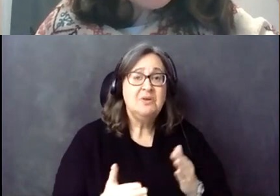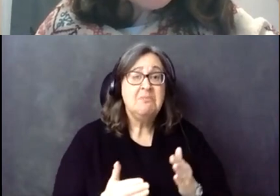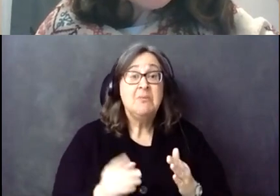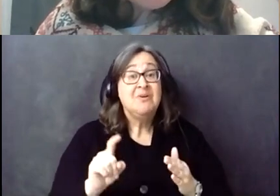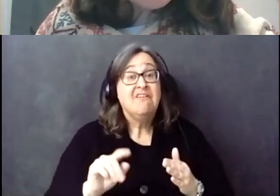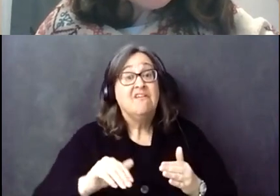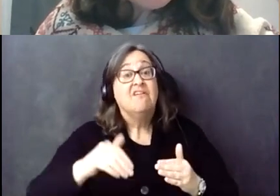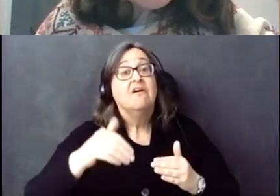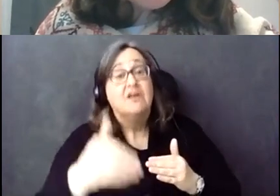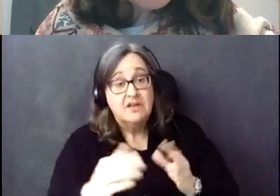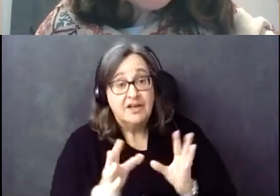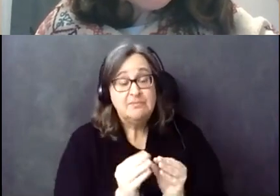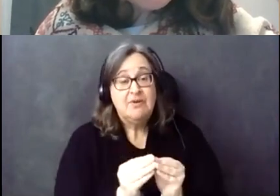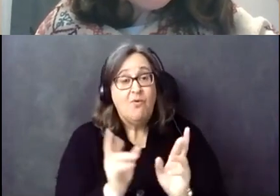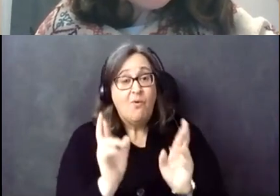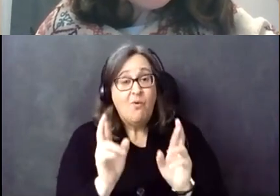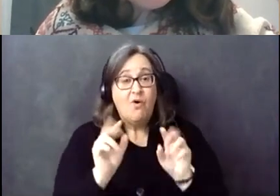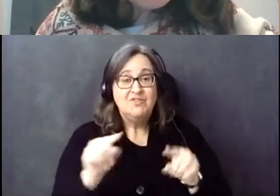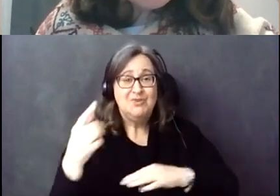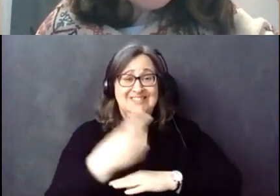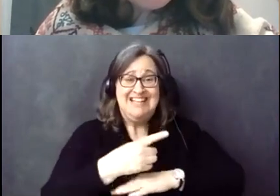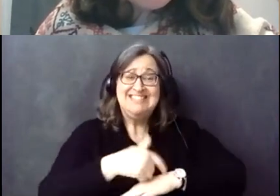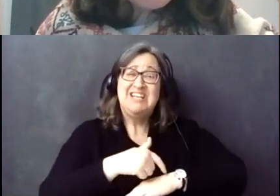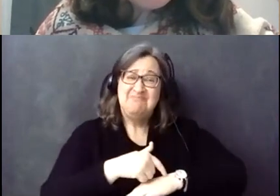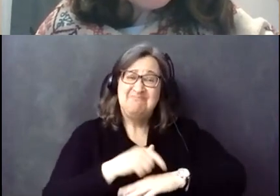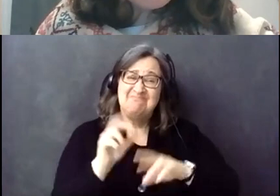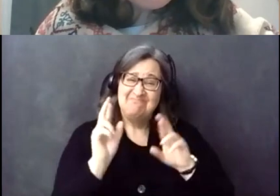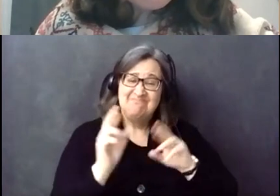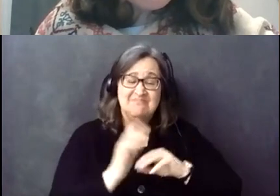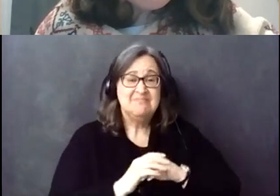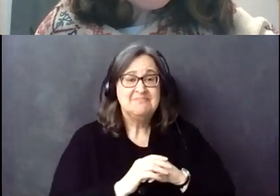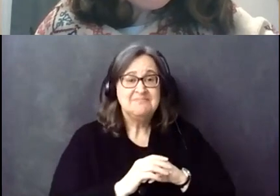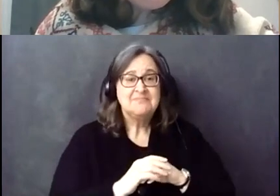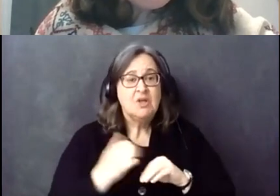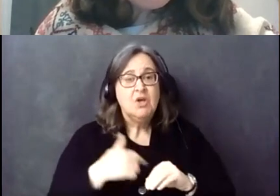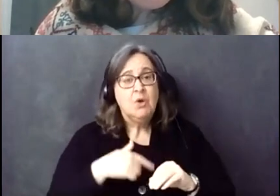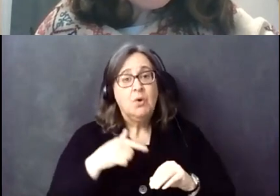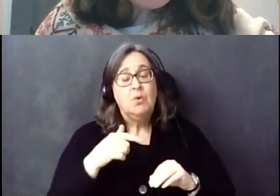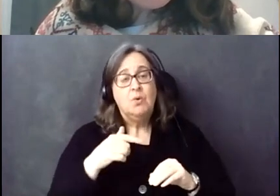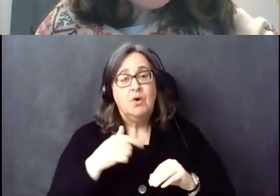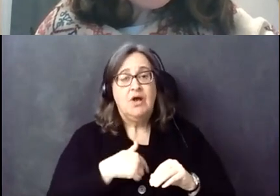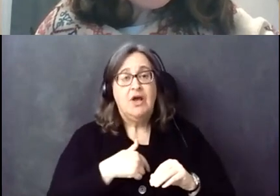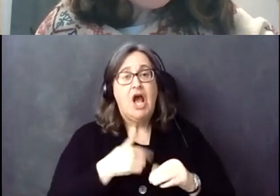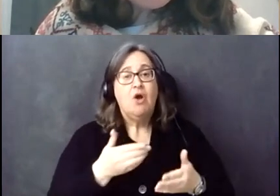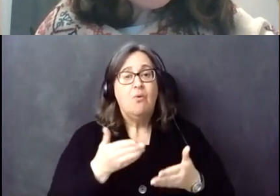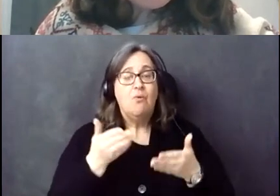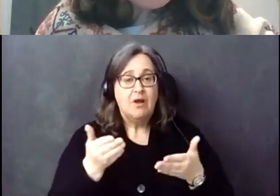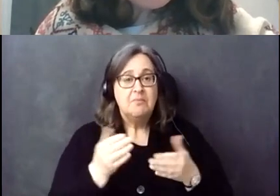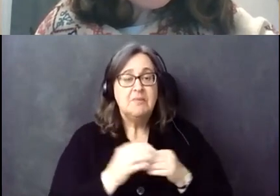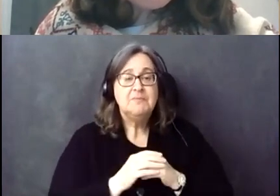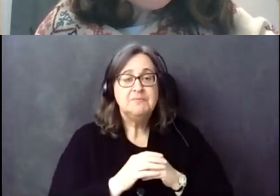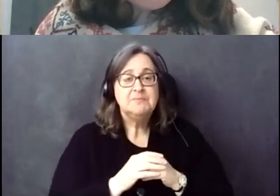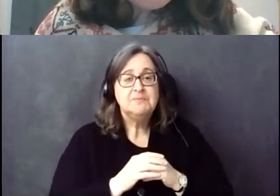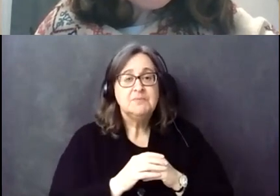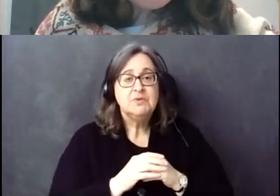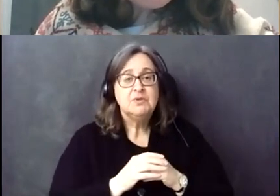meeting, hopefully during the daytime. And we need to also, I recommend to you that if you